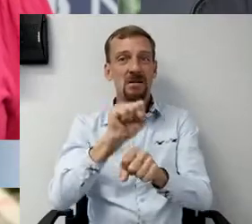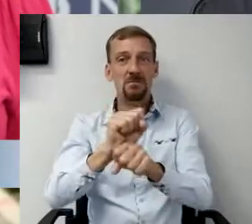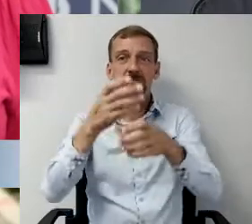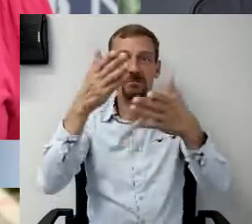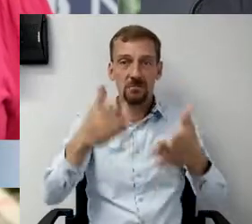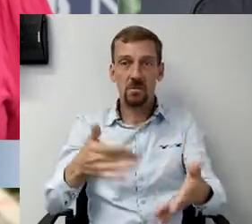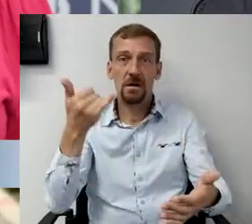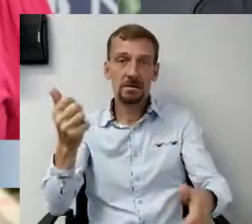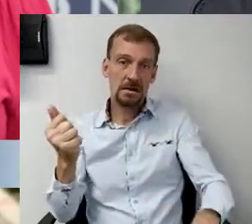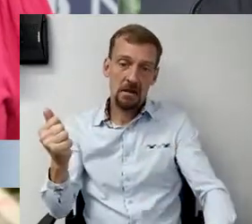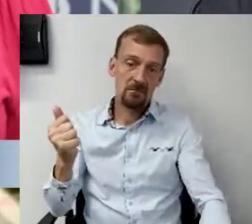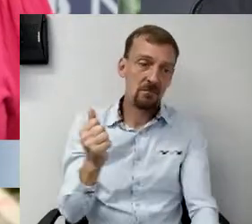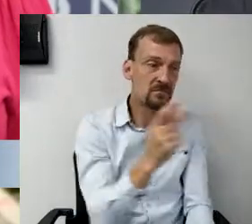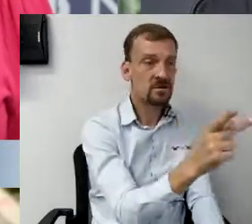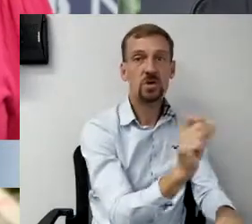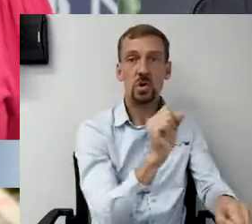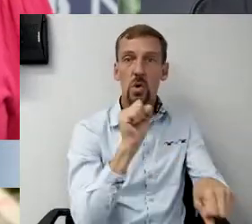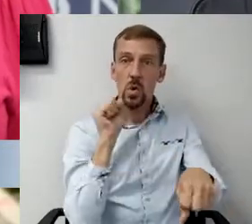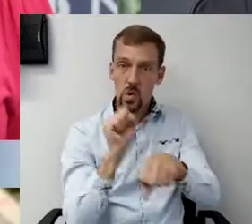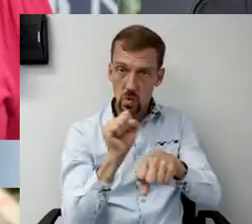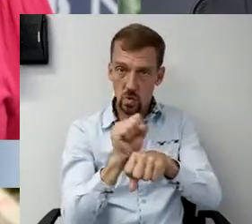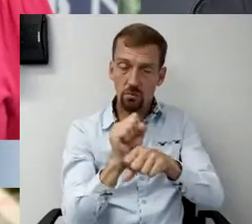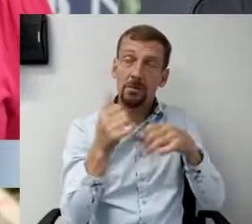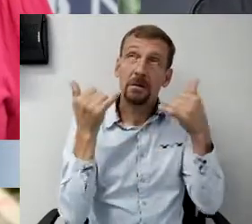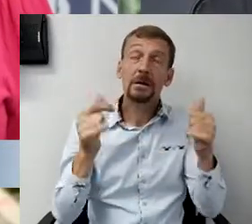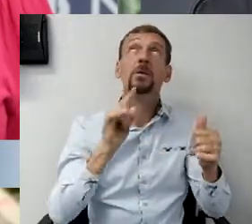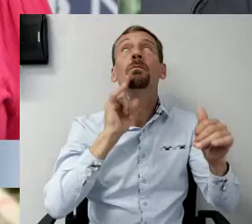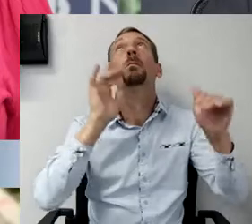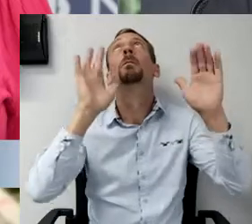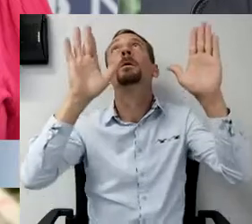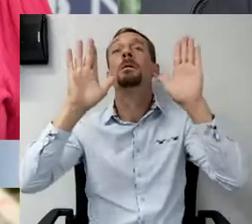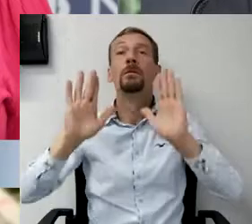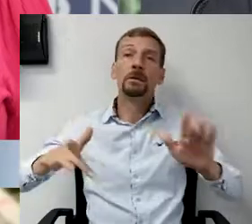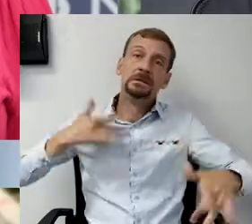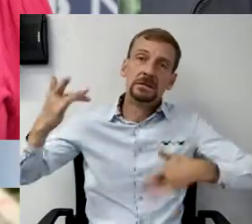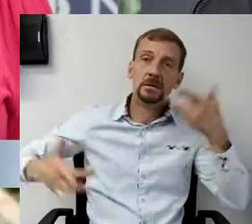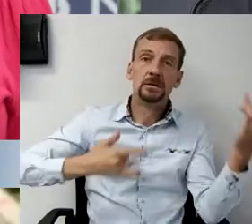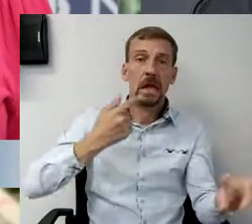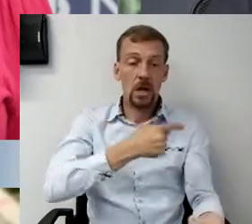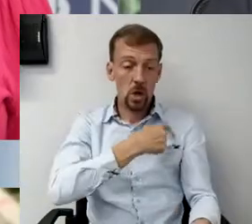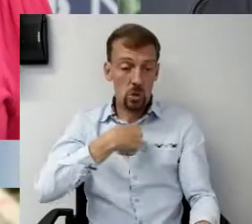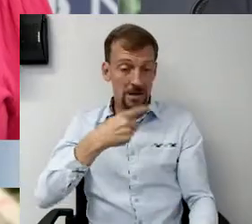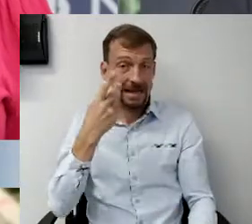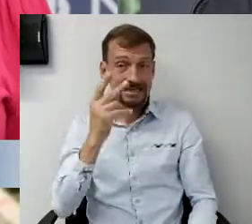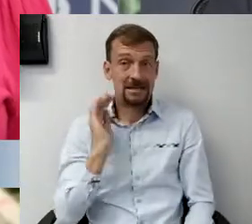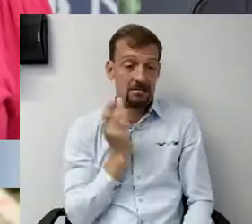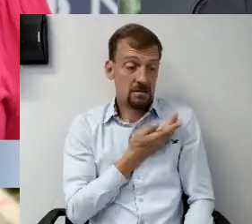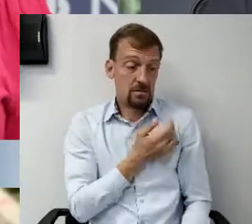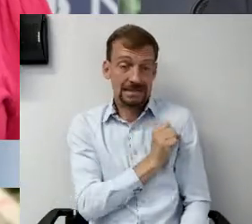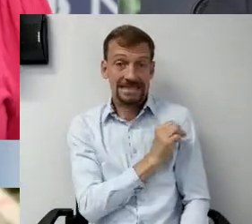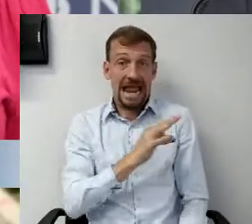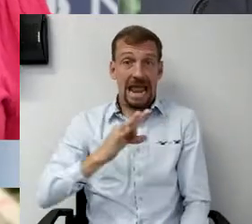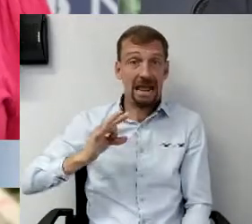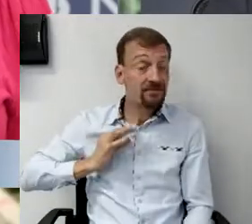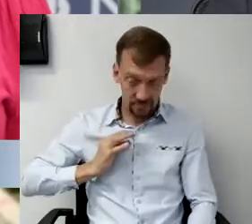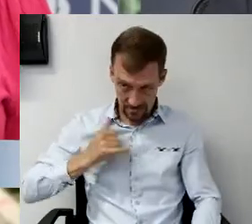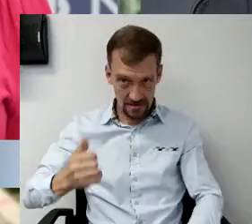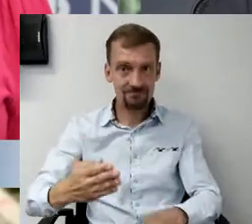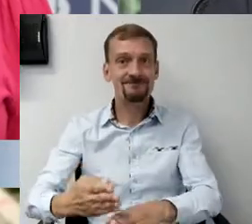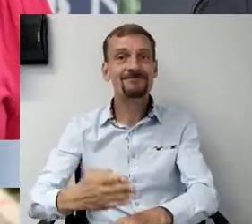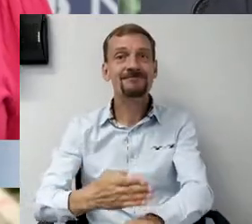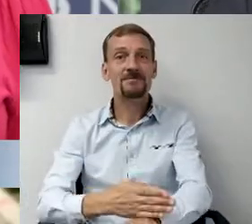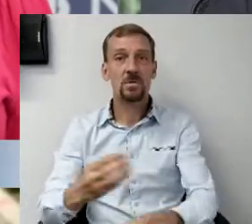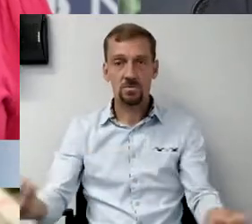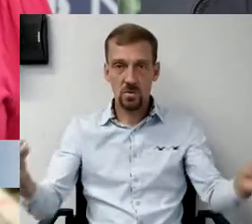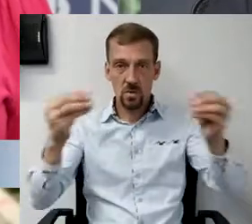of them back working, which has been wonderful. We've definitely seen our staffing get a little bit better too because of